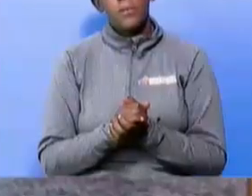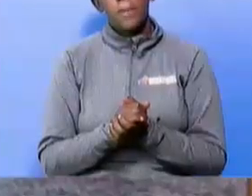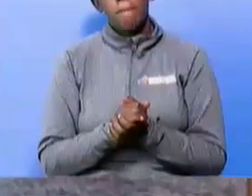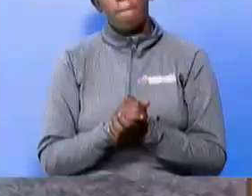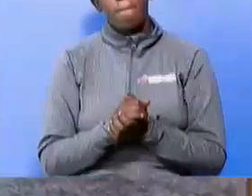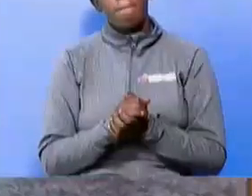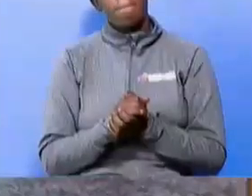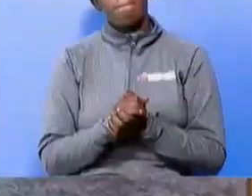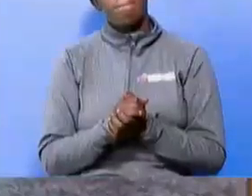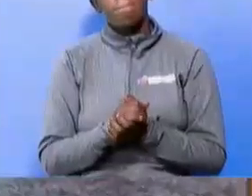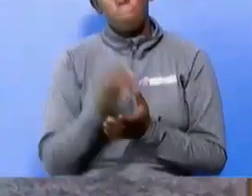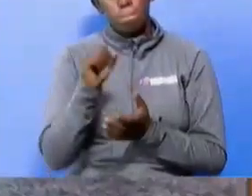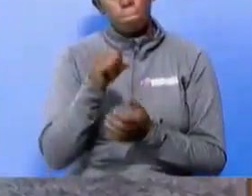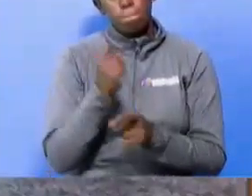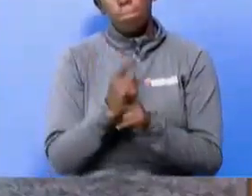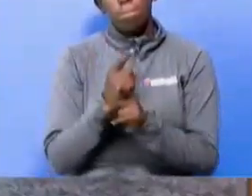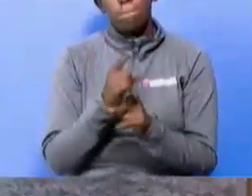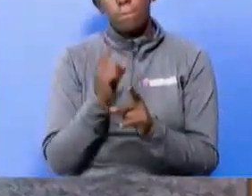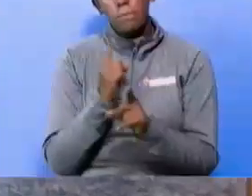Yeah, it's good.